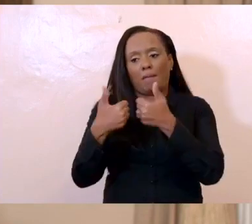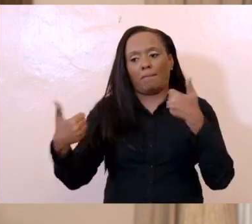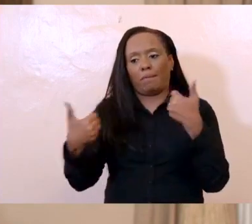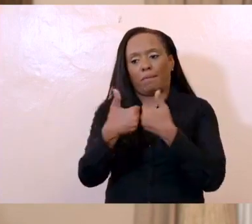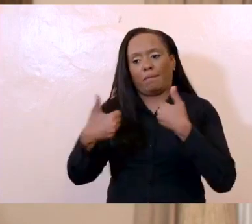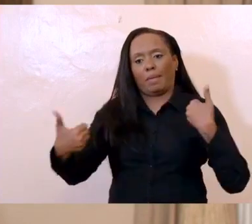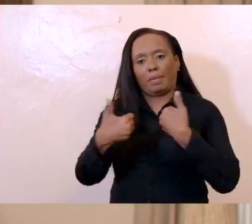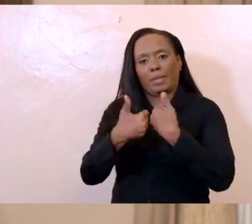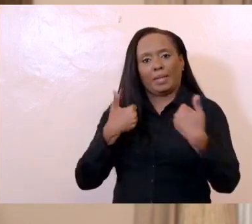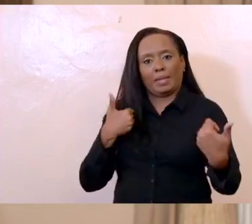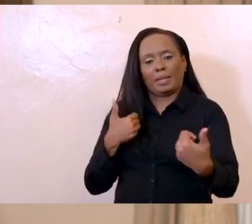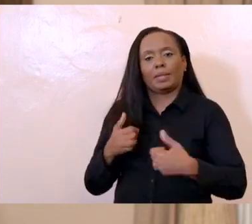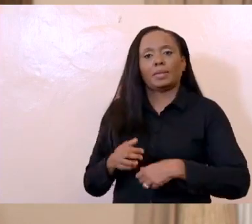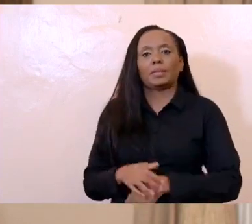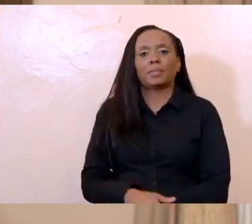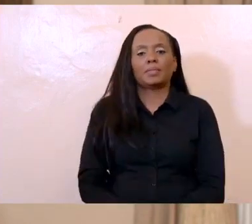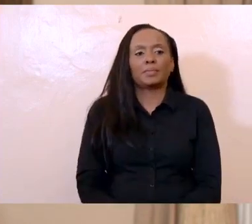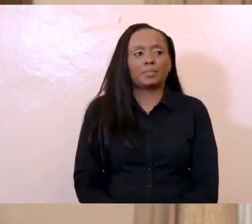transmission.